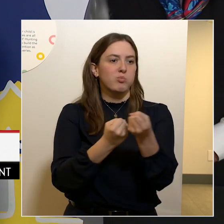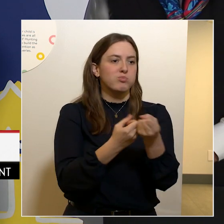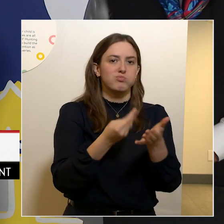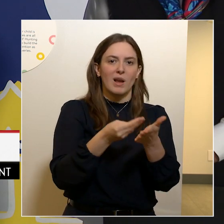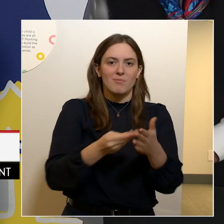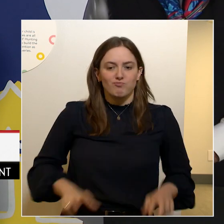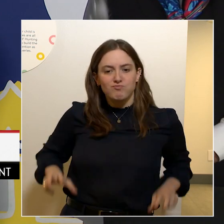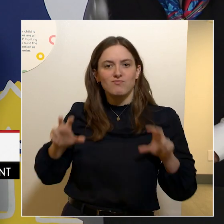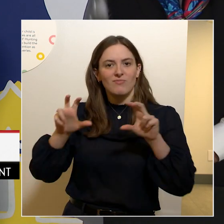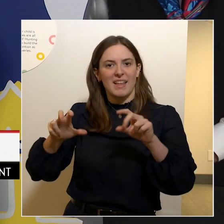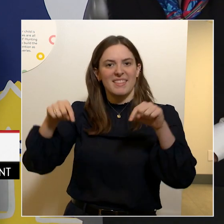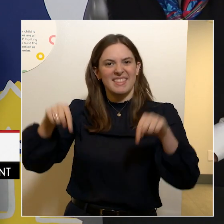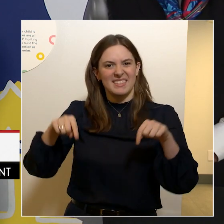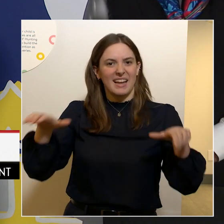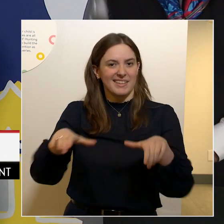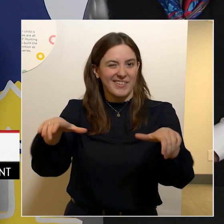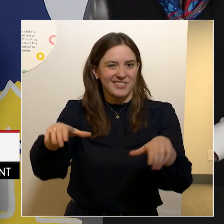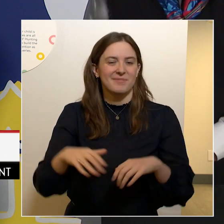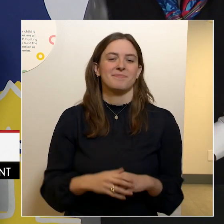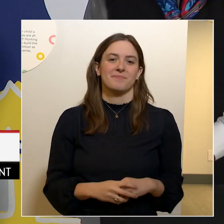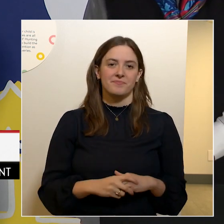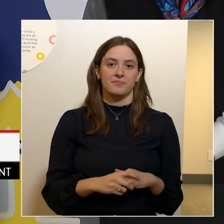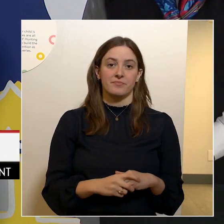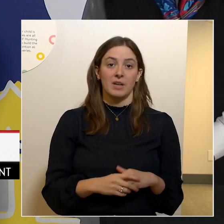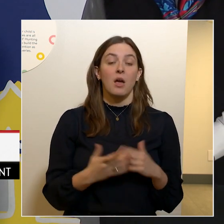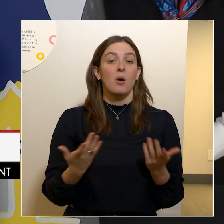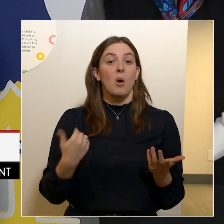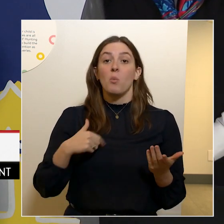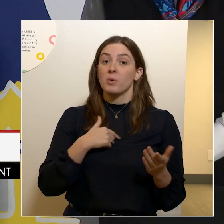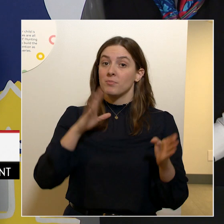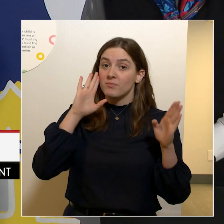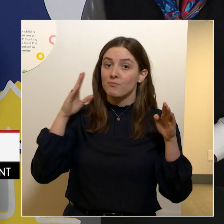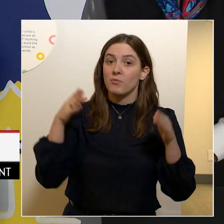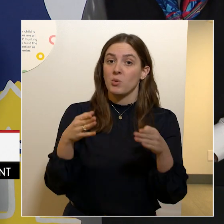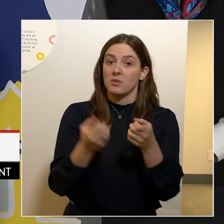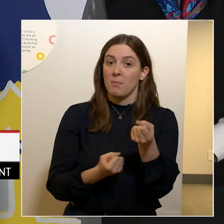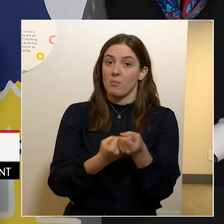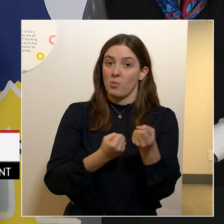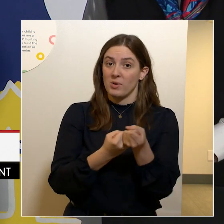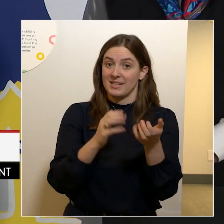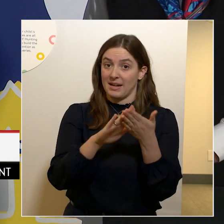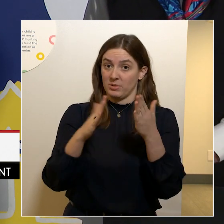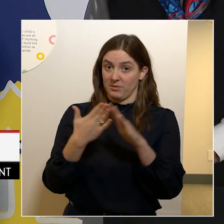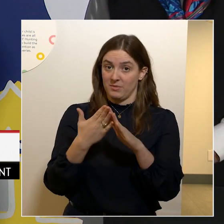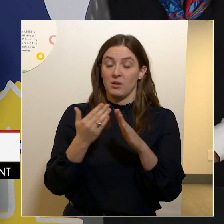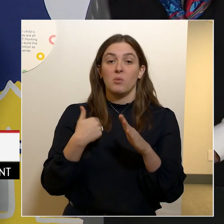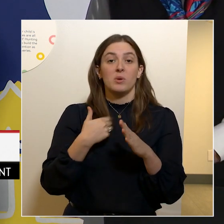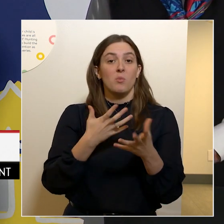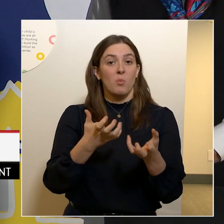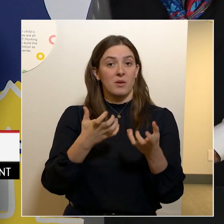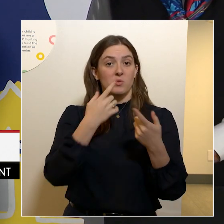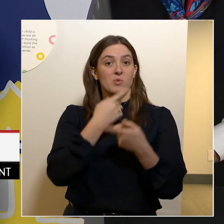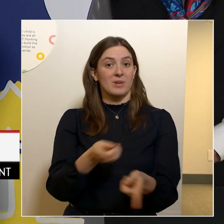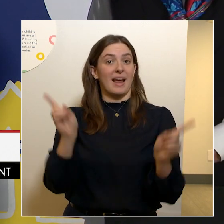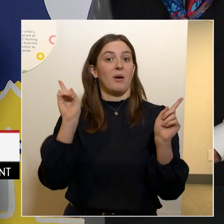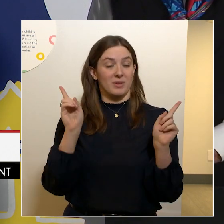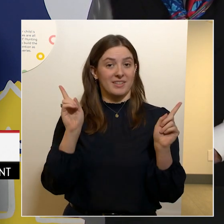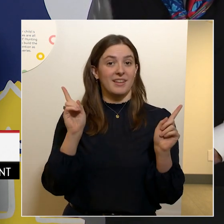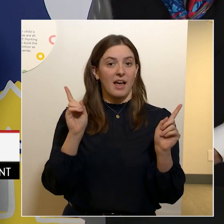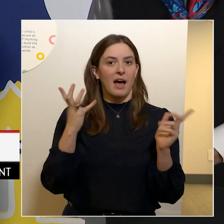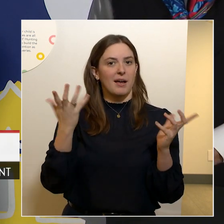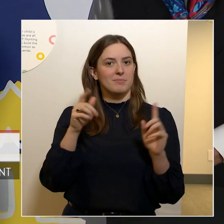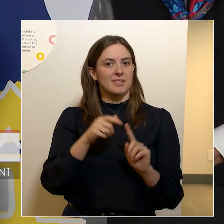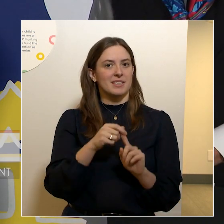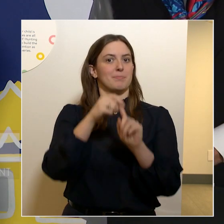downtown. So, while we're very focused on supporting downtown, we also want to announce a pretty special